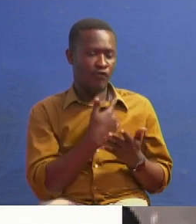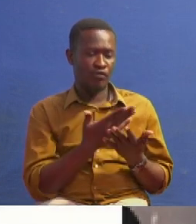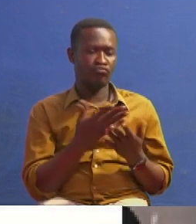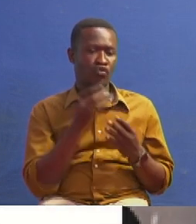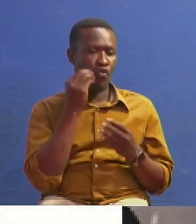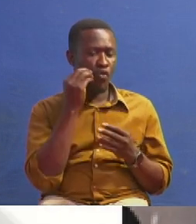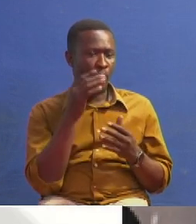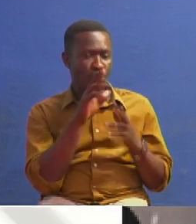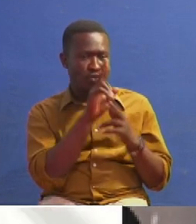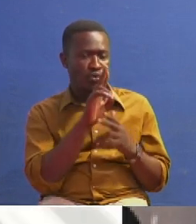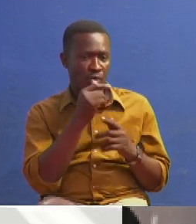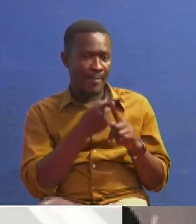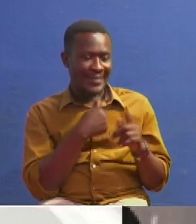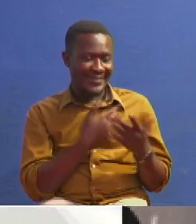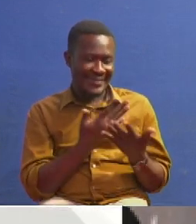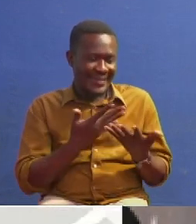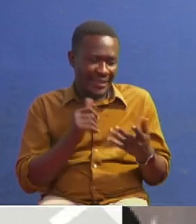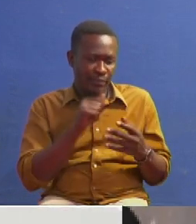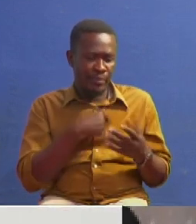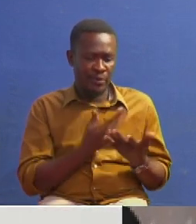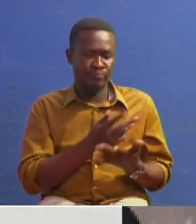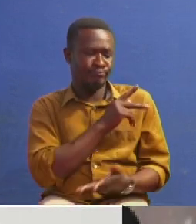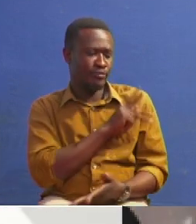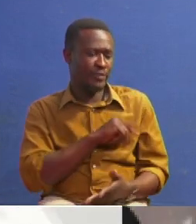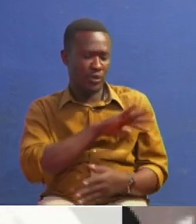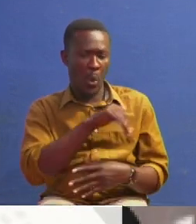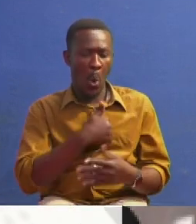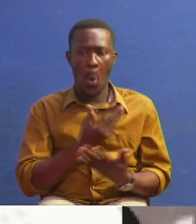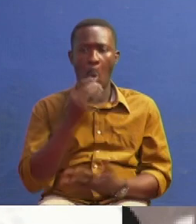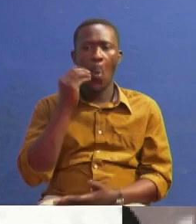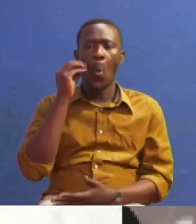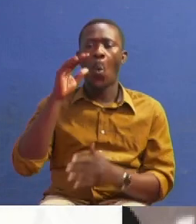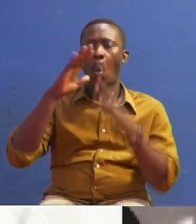use with the device I have here I can power three to four